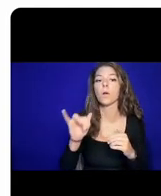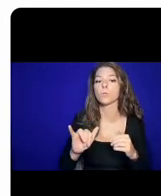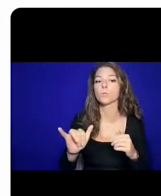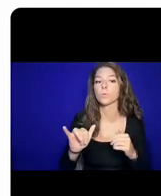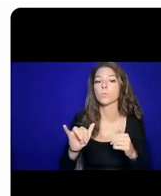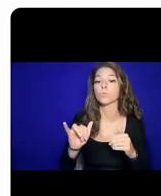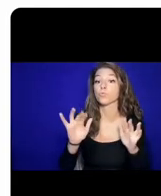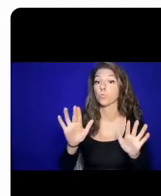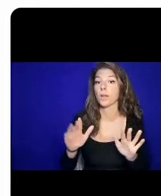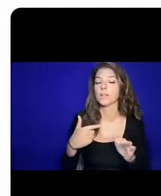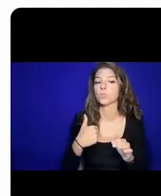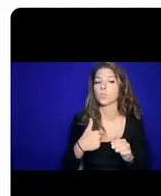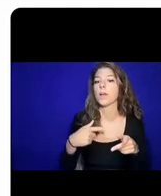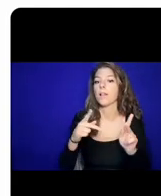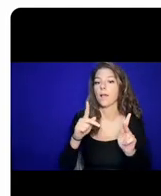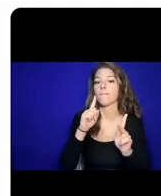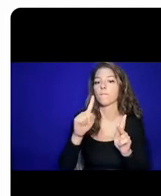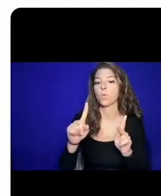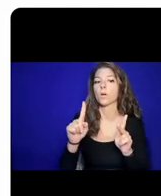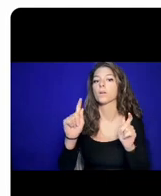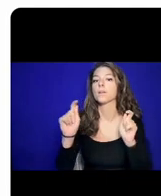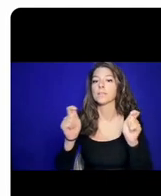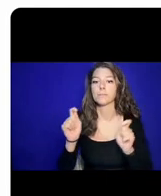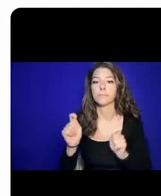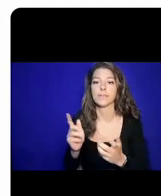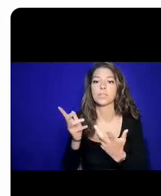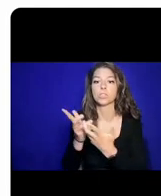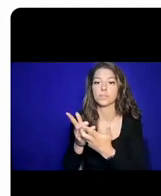also, what's great is we do allow for customization.